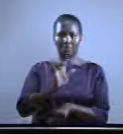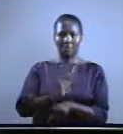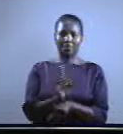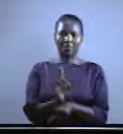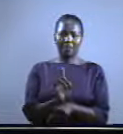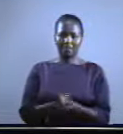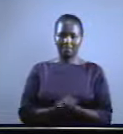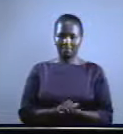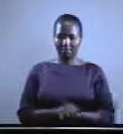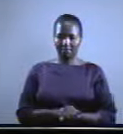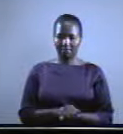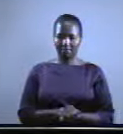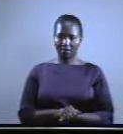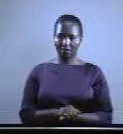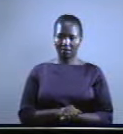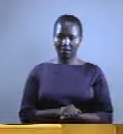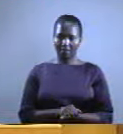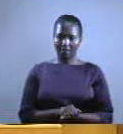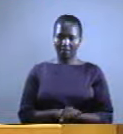5 minutes.